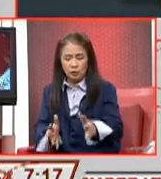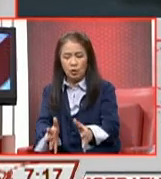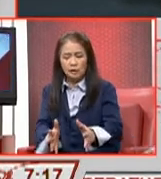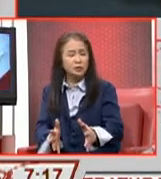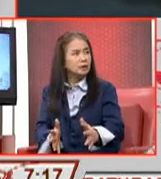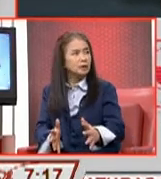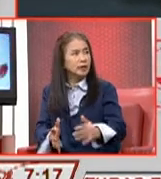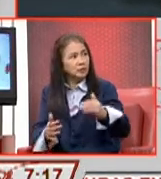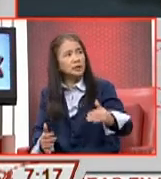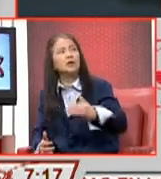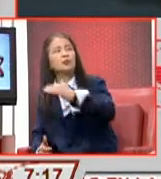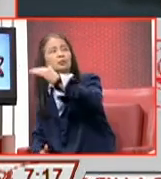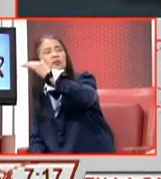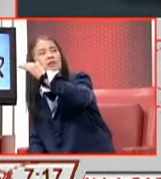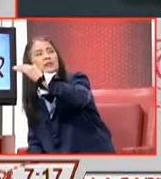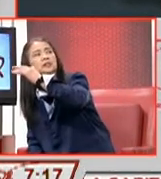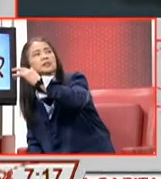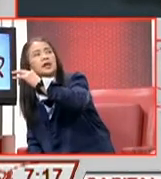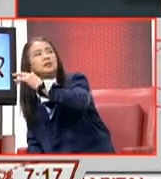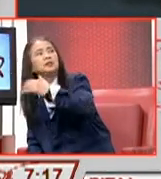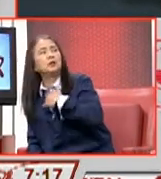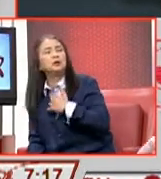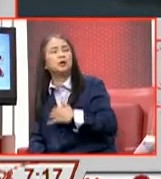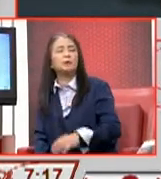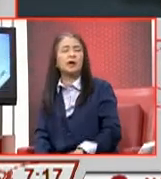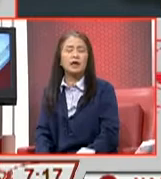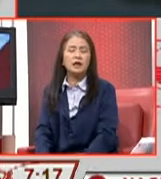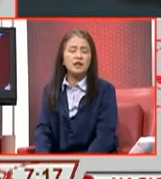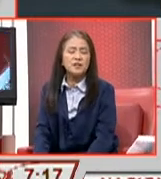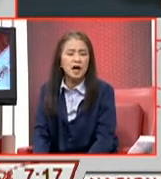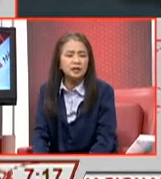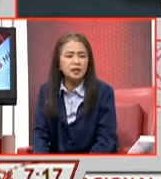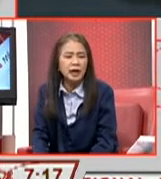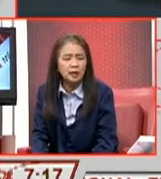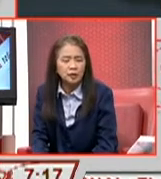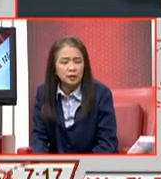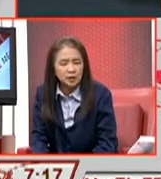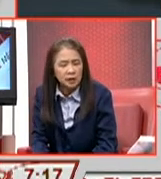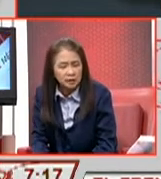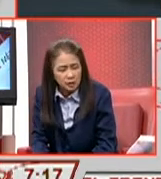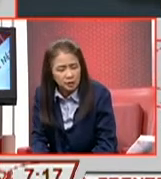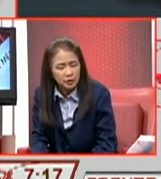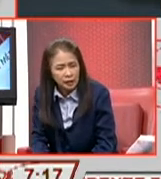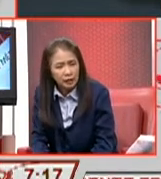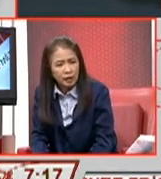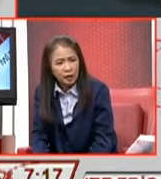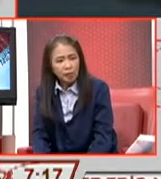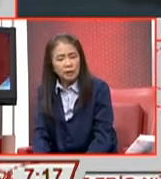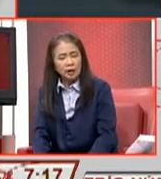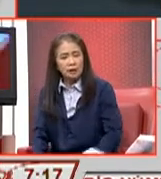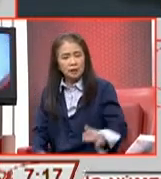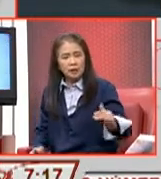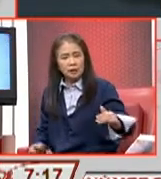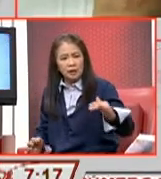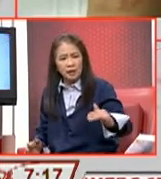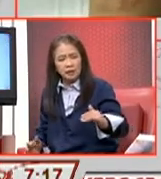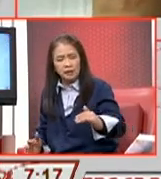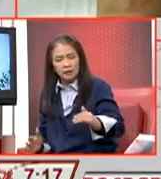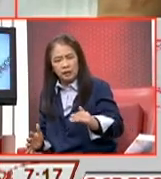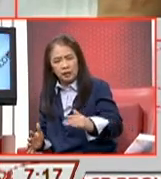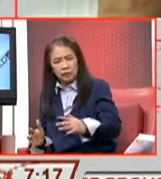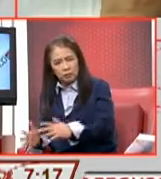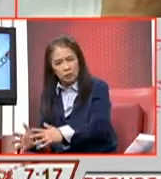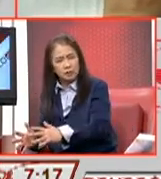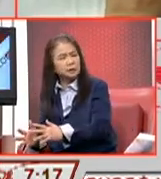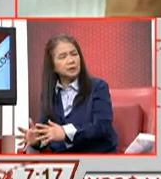That we focus on. Then we develop Japanese style. We also have a 1,300 years history. But I don't think the